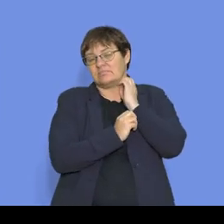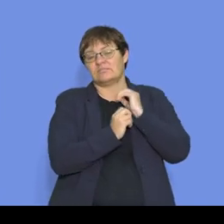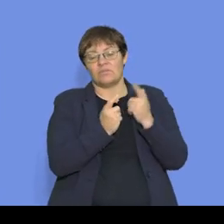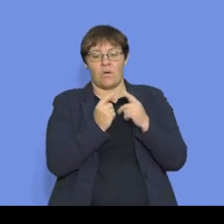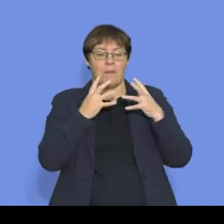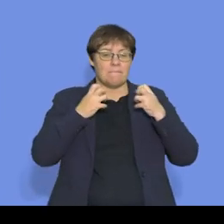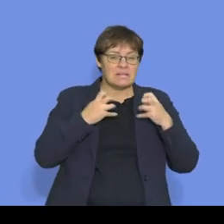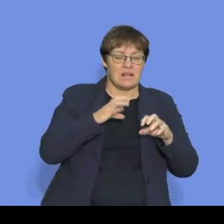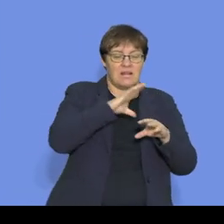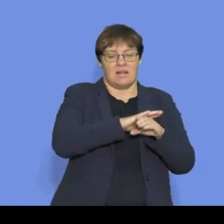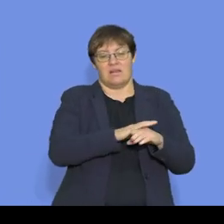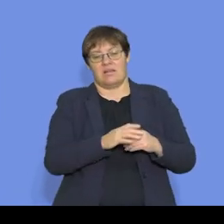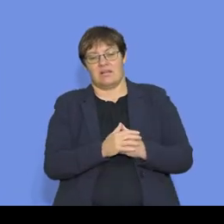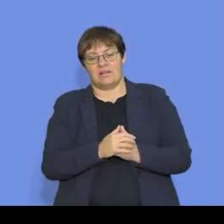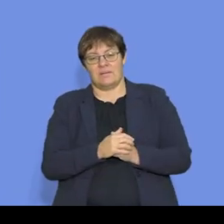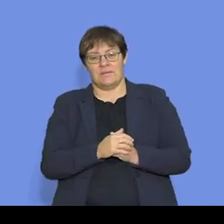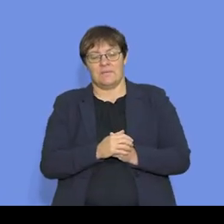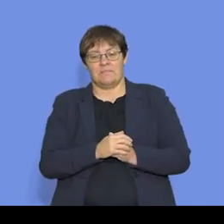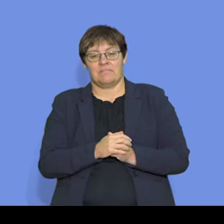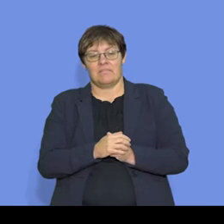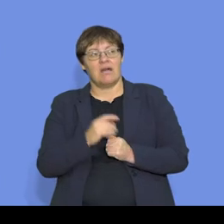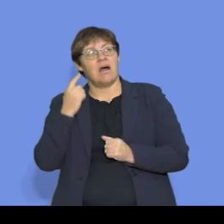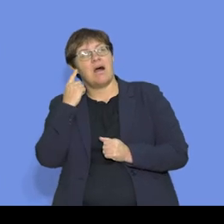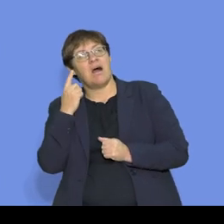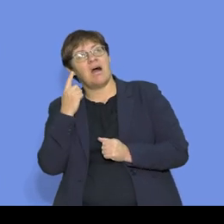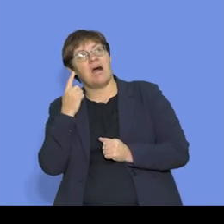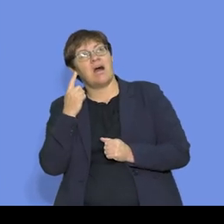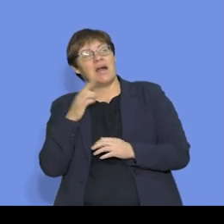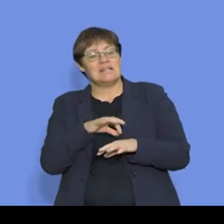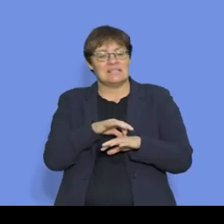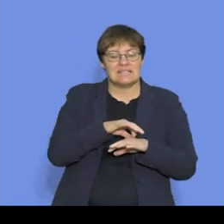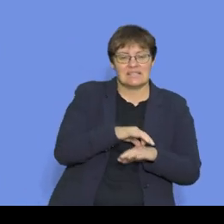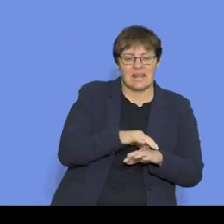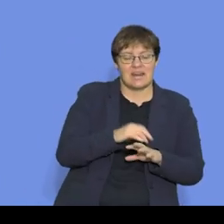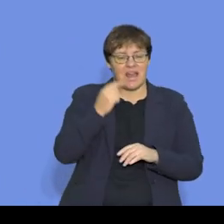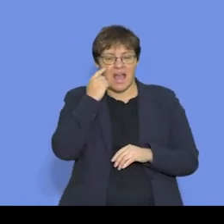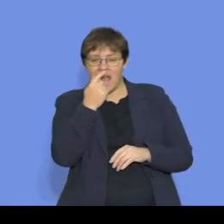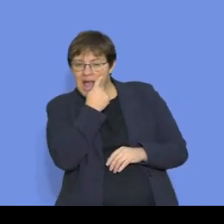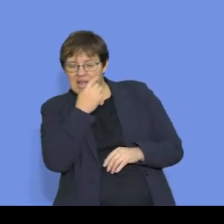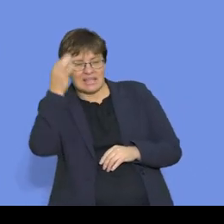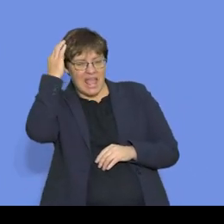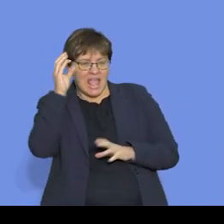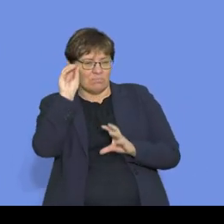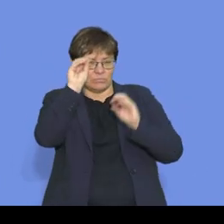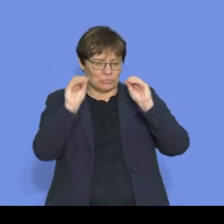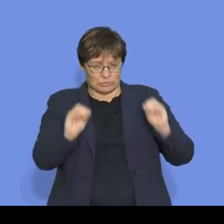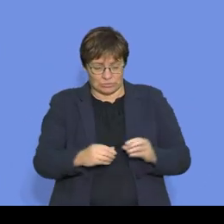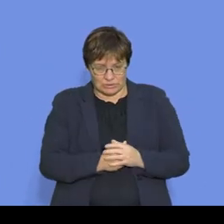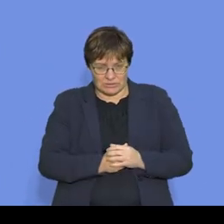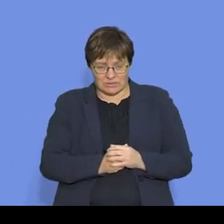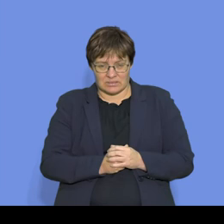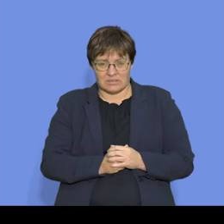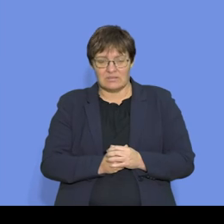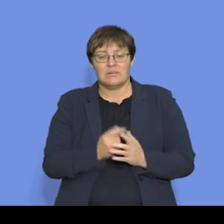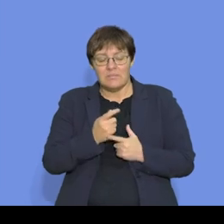take the skull, they put muscles on it, and then they imagine and they put skin, eyes, and hair